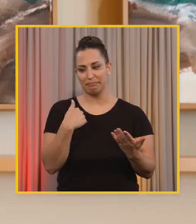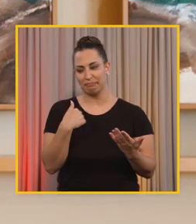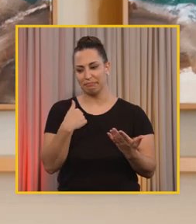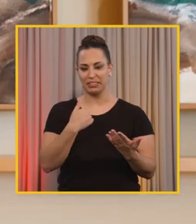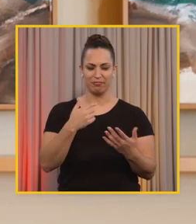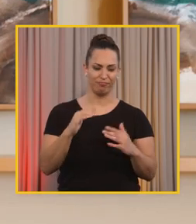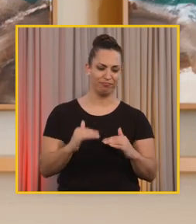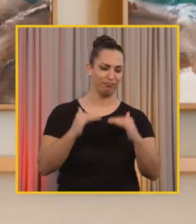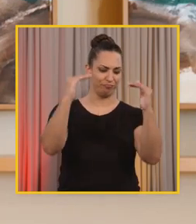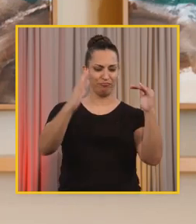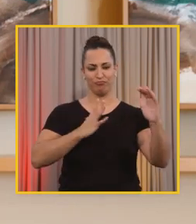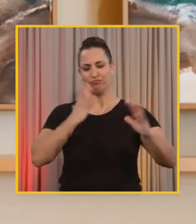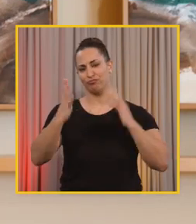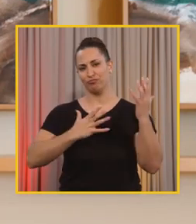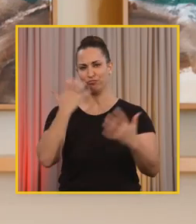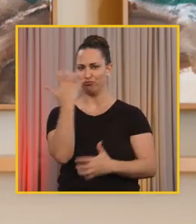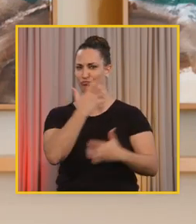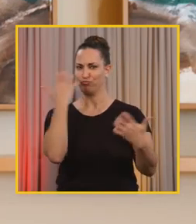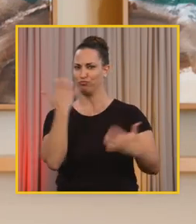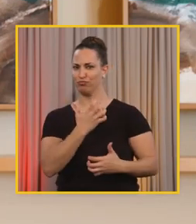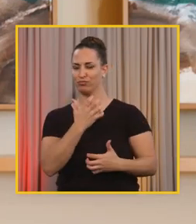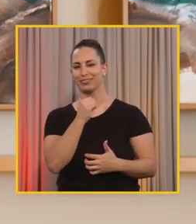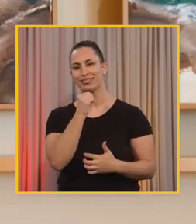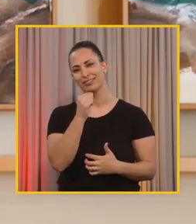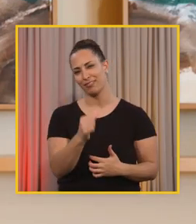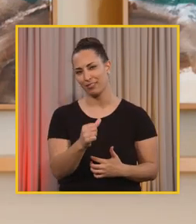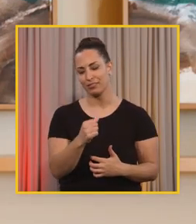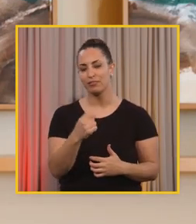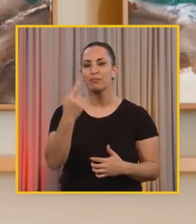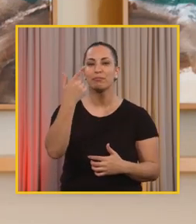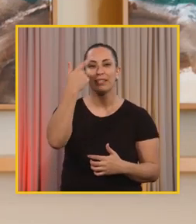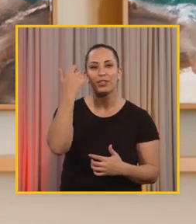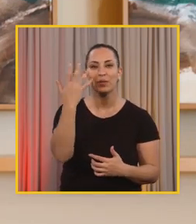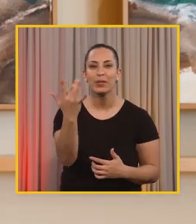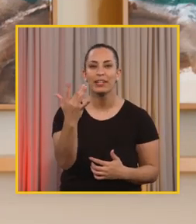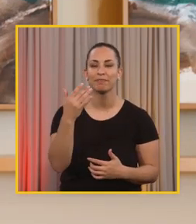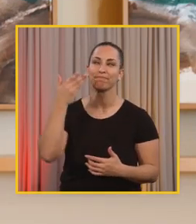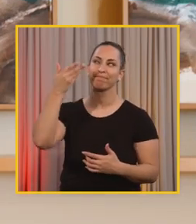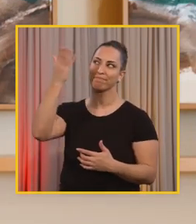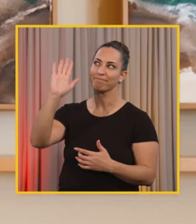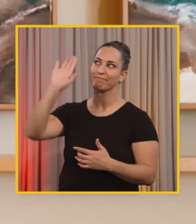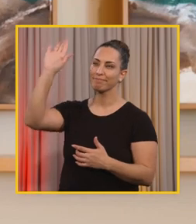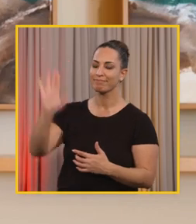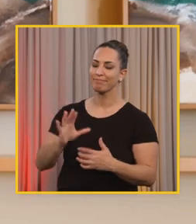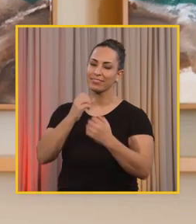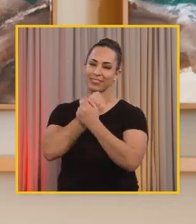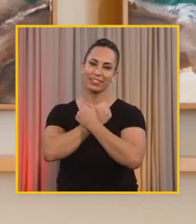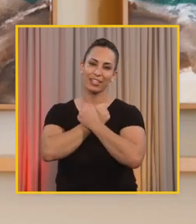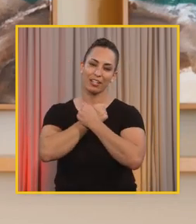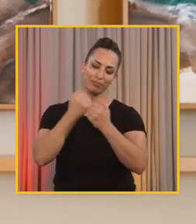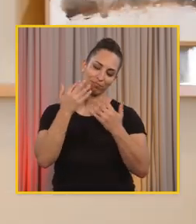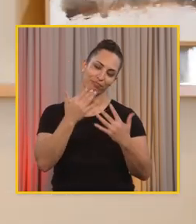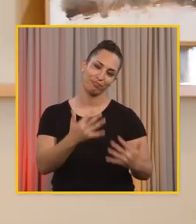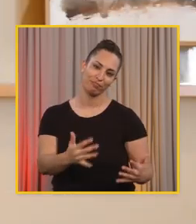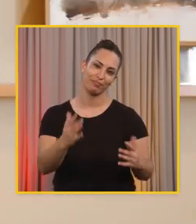of my worthiness, but because of God and His loving grace.